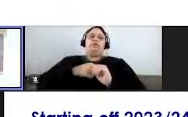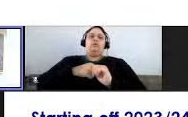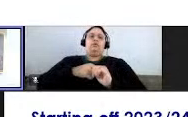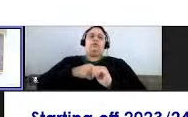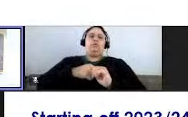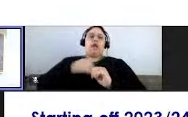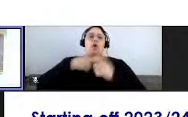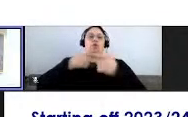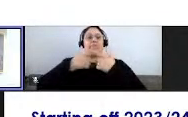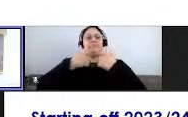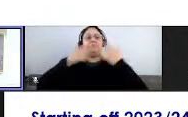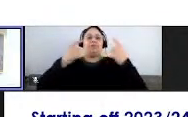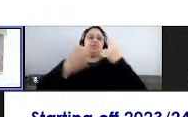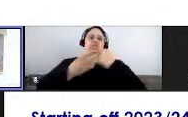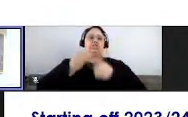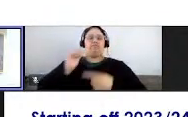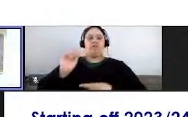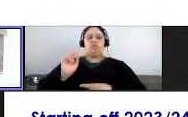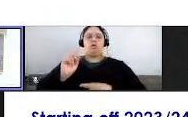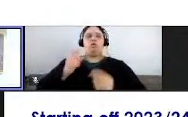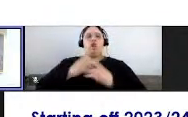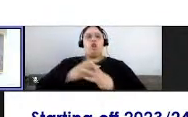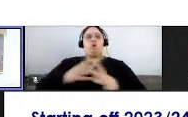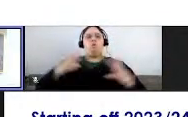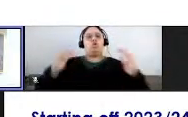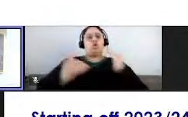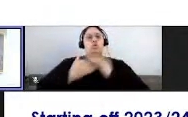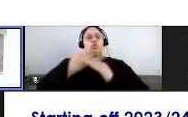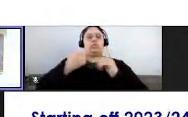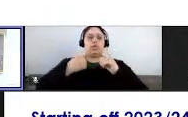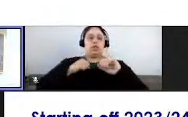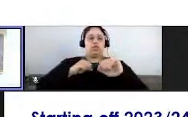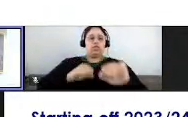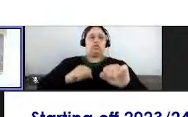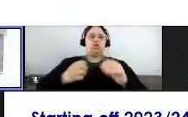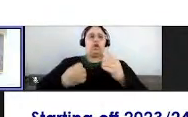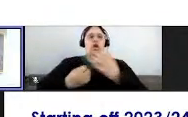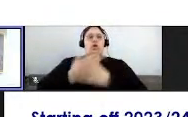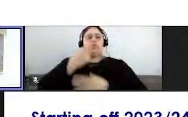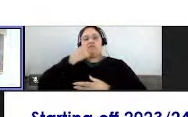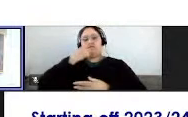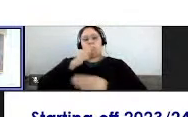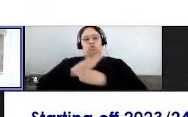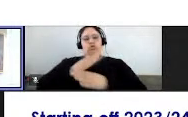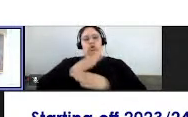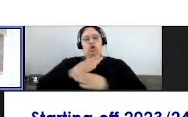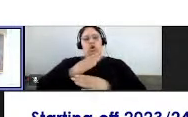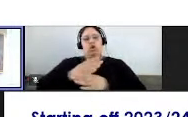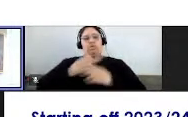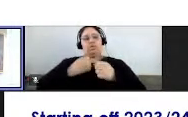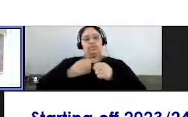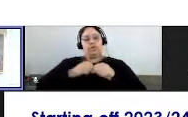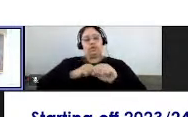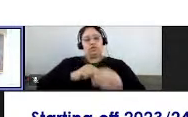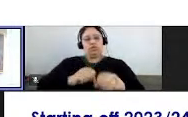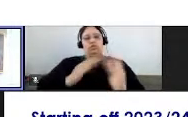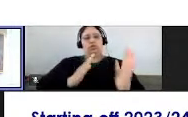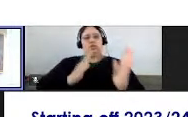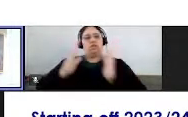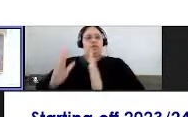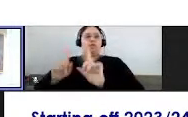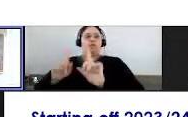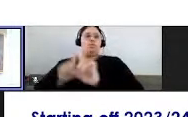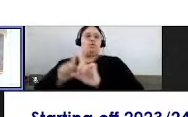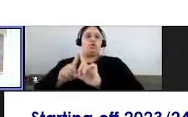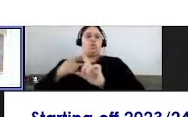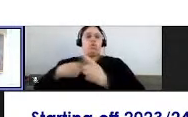Probably our biggest achievement was the launch of our new strategy, which is the Growth for Jobs strategy. Then also